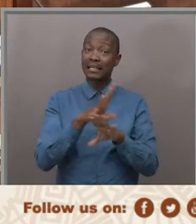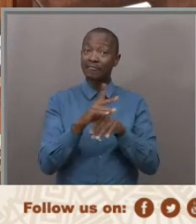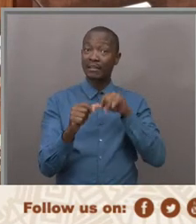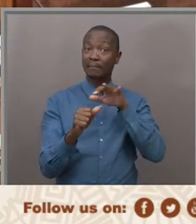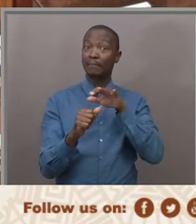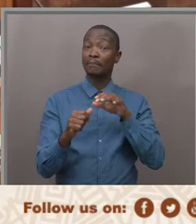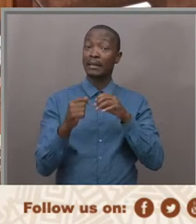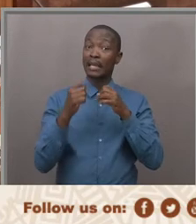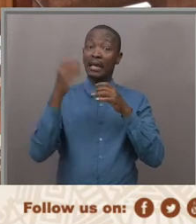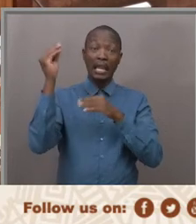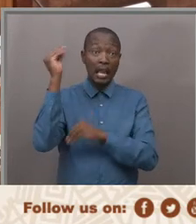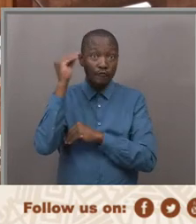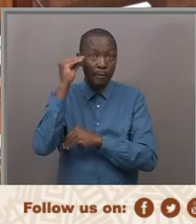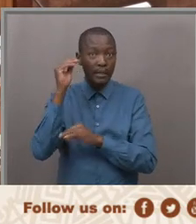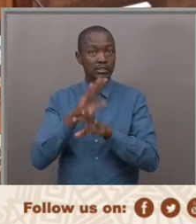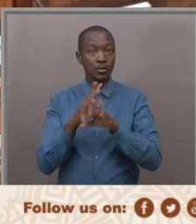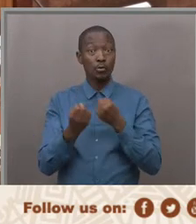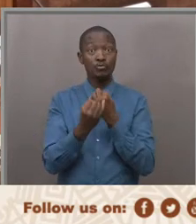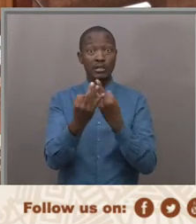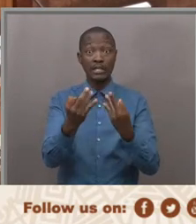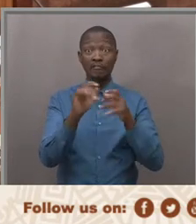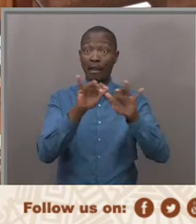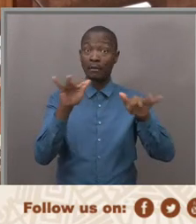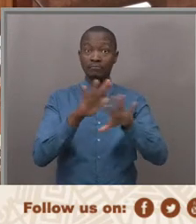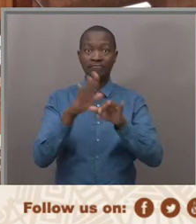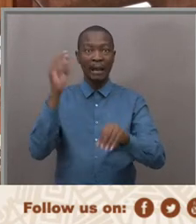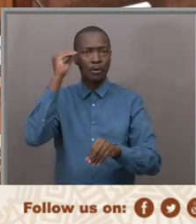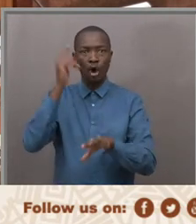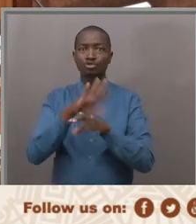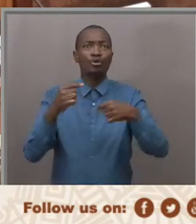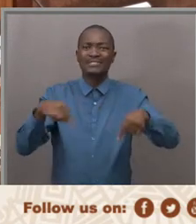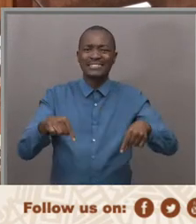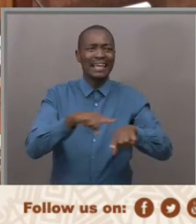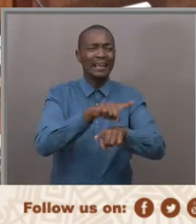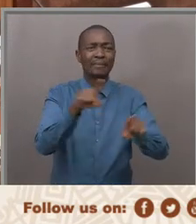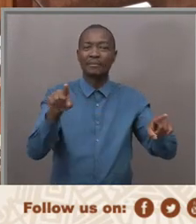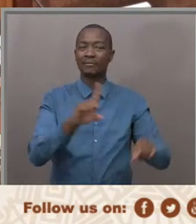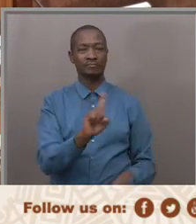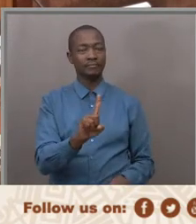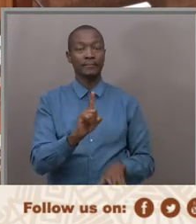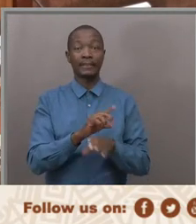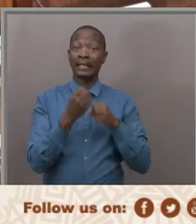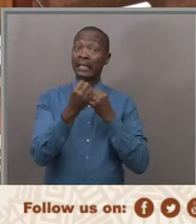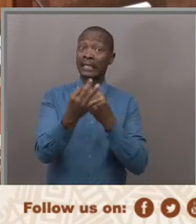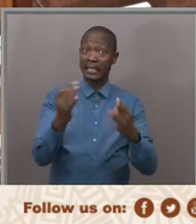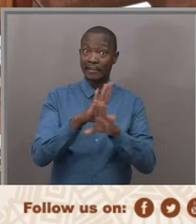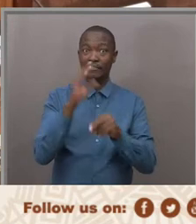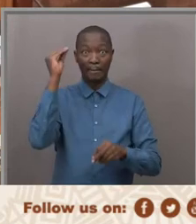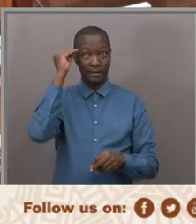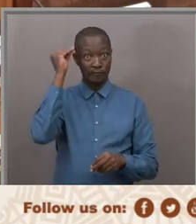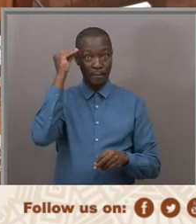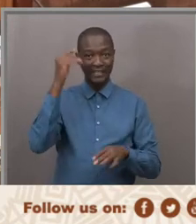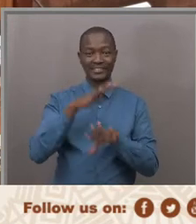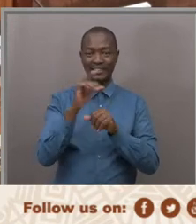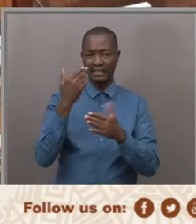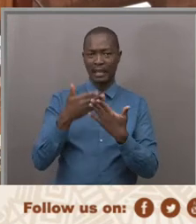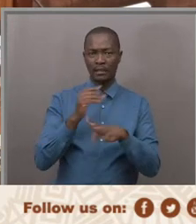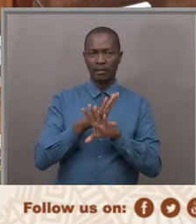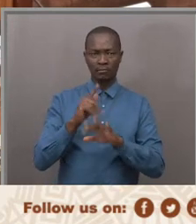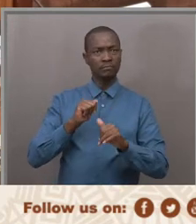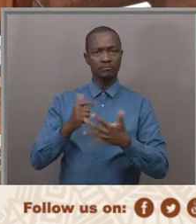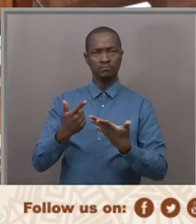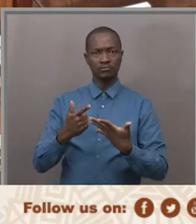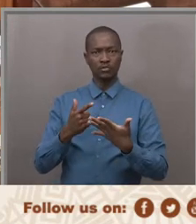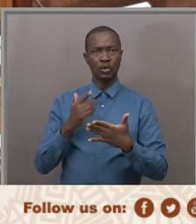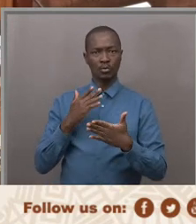that we have. When we give people information, not scare them, but give them information, they can act in their best interest